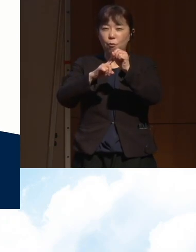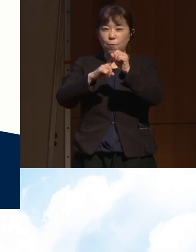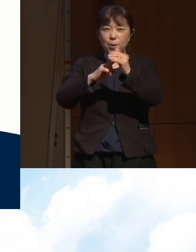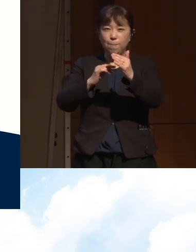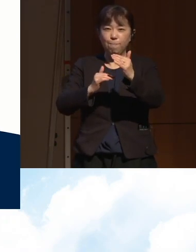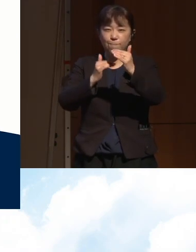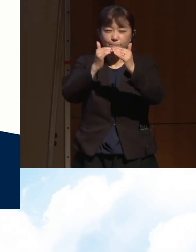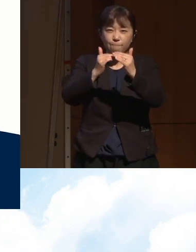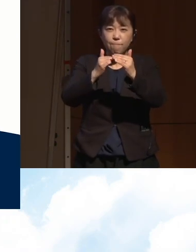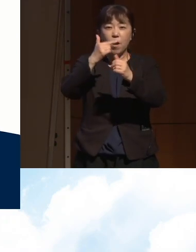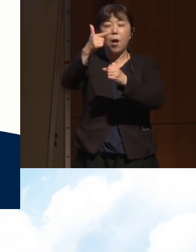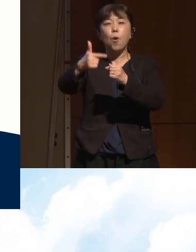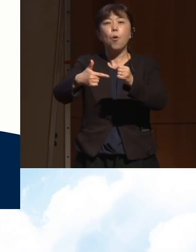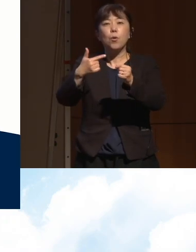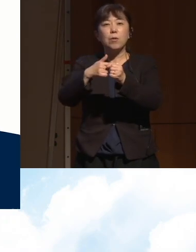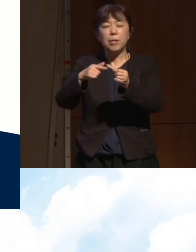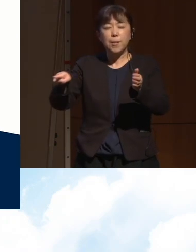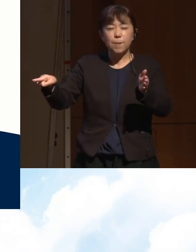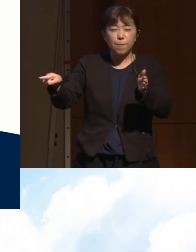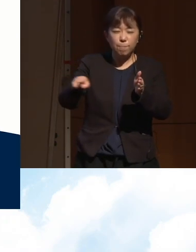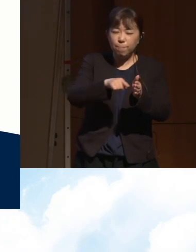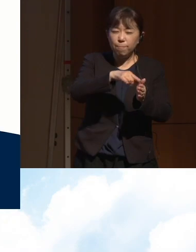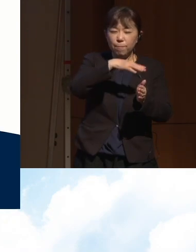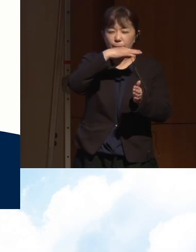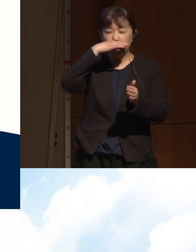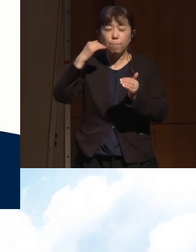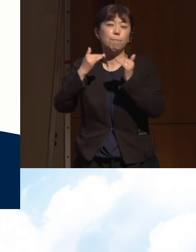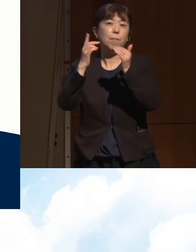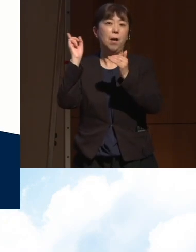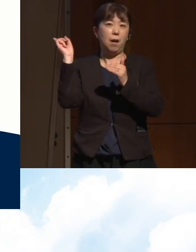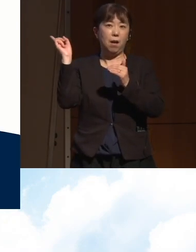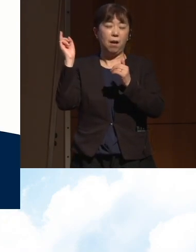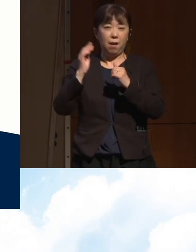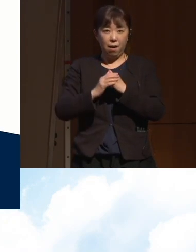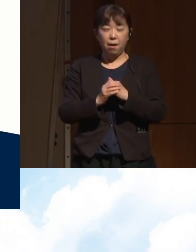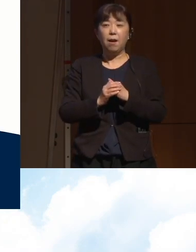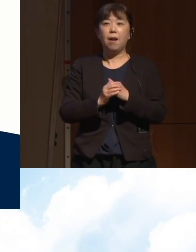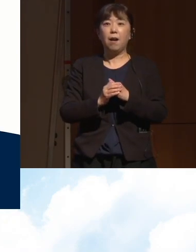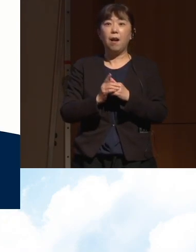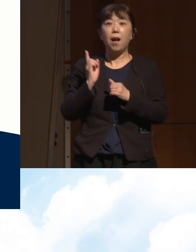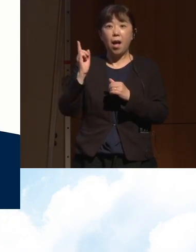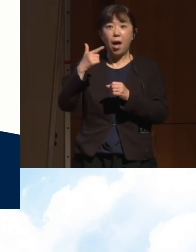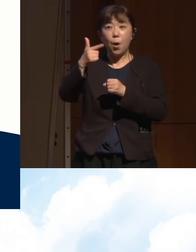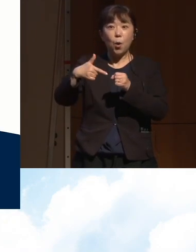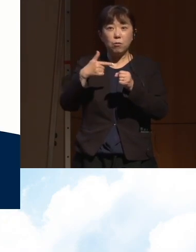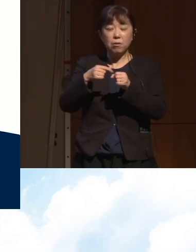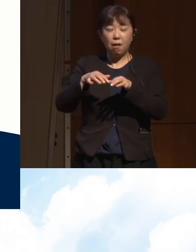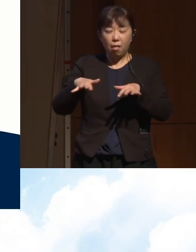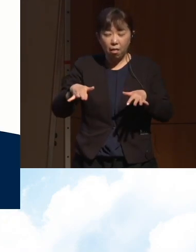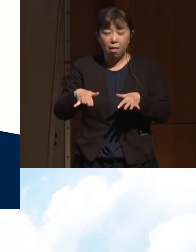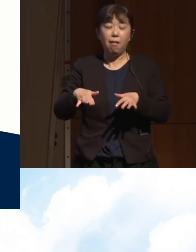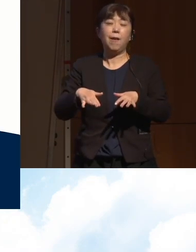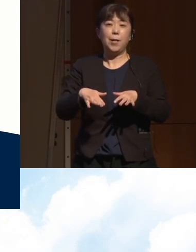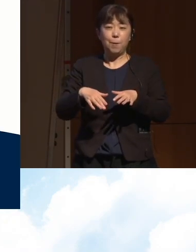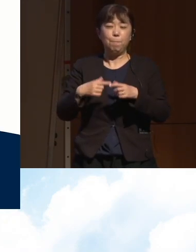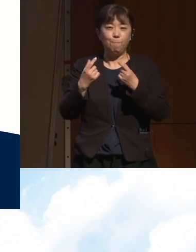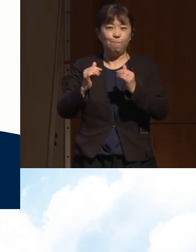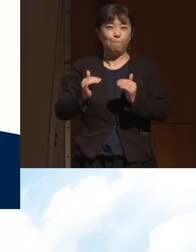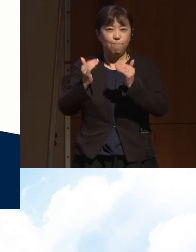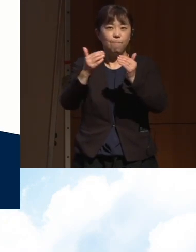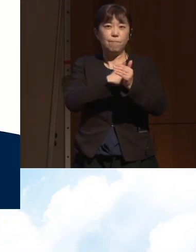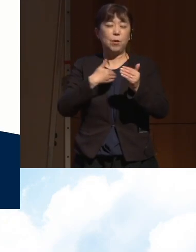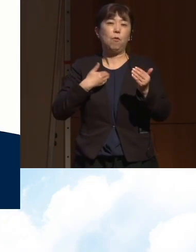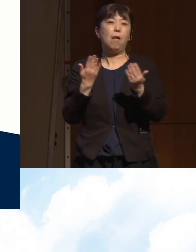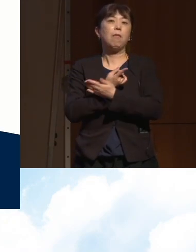represents an impressive maturity for a very young organization. But they had also identified critical private sector